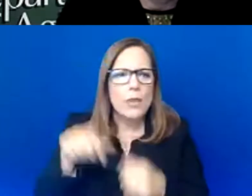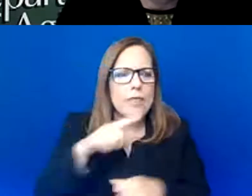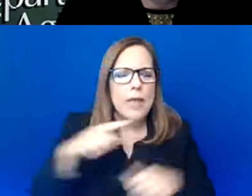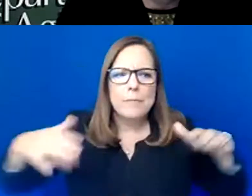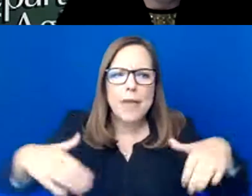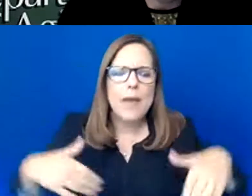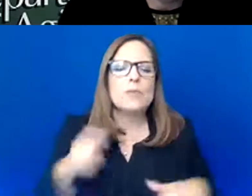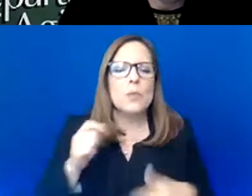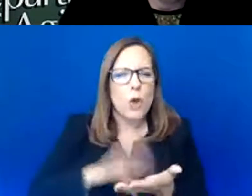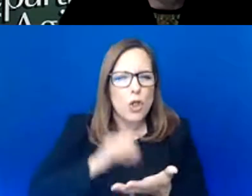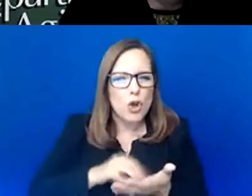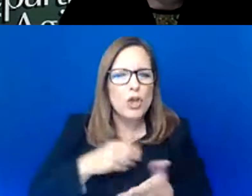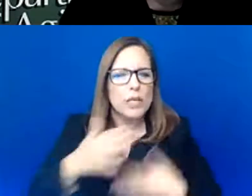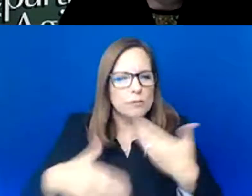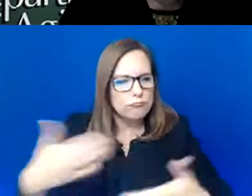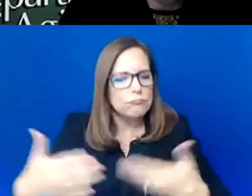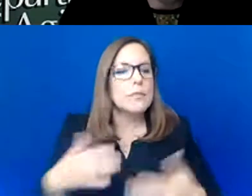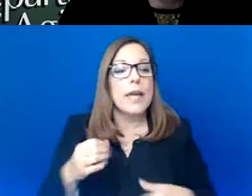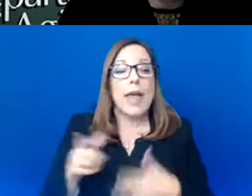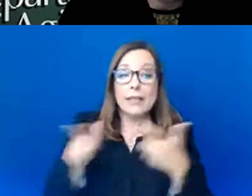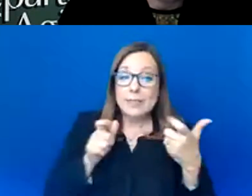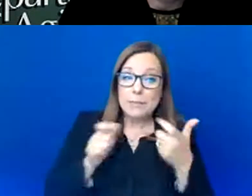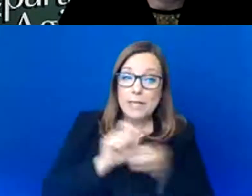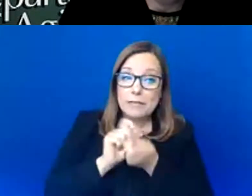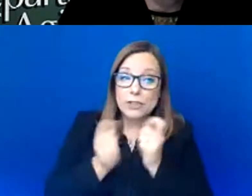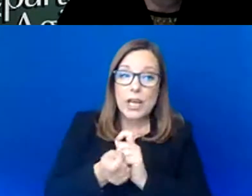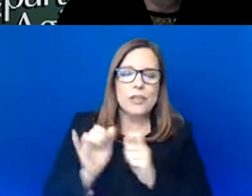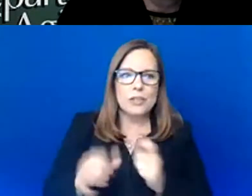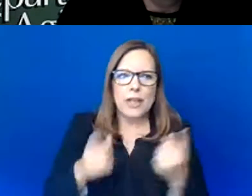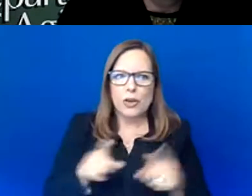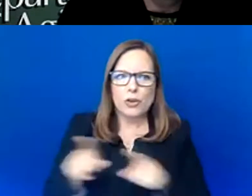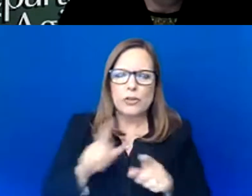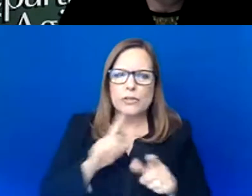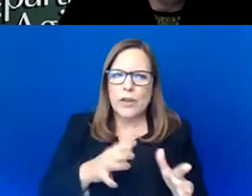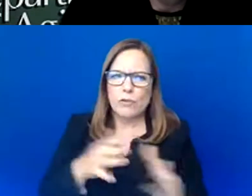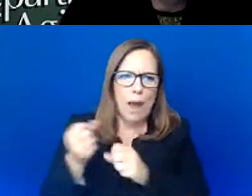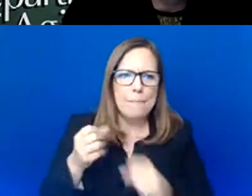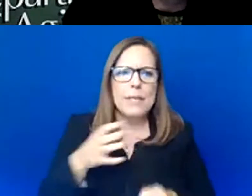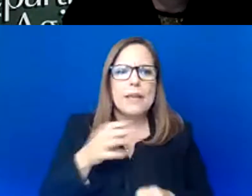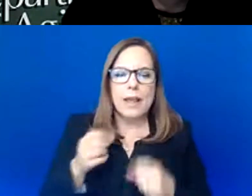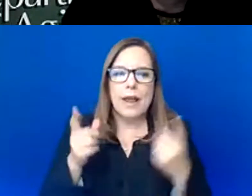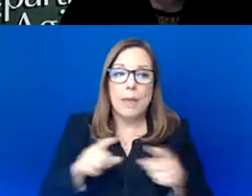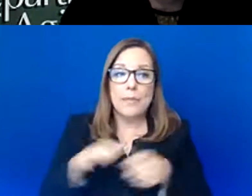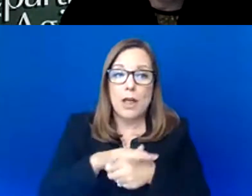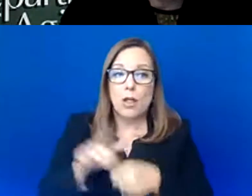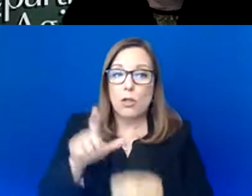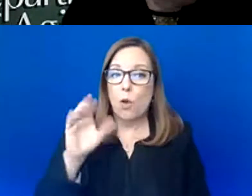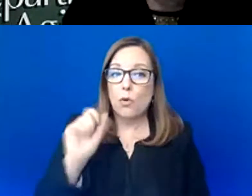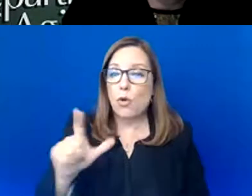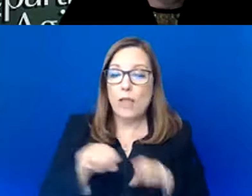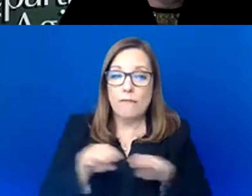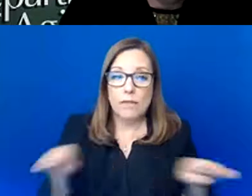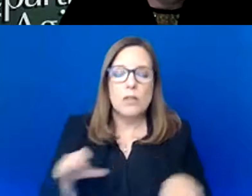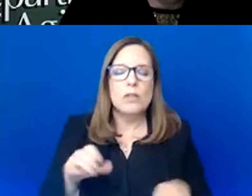change. Change occurs very rapidly, and a lot of this is occurring at the local level. So to the degree that local communities are